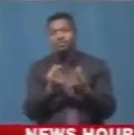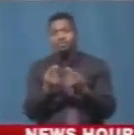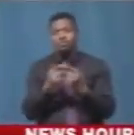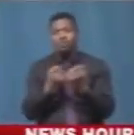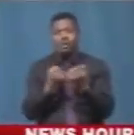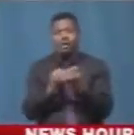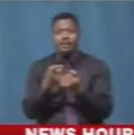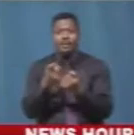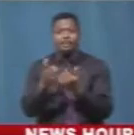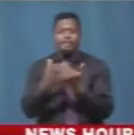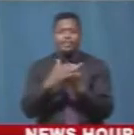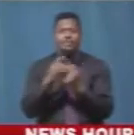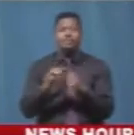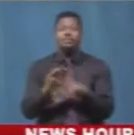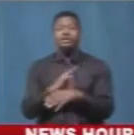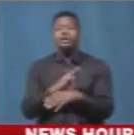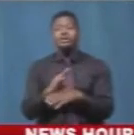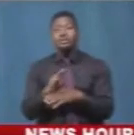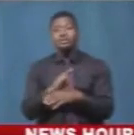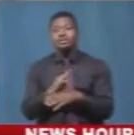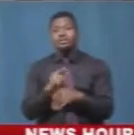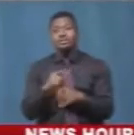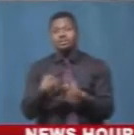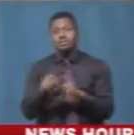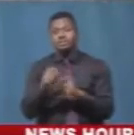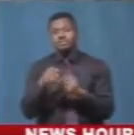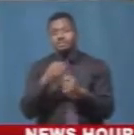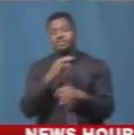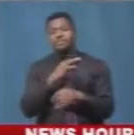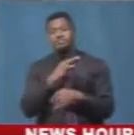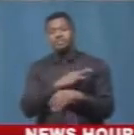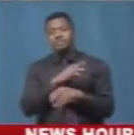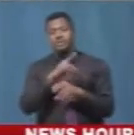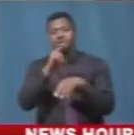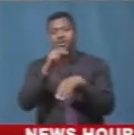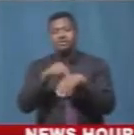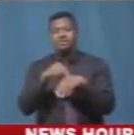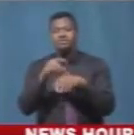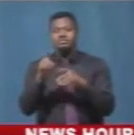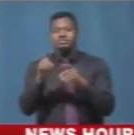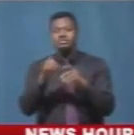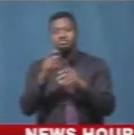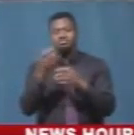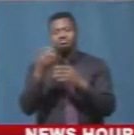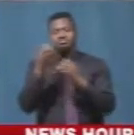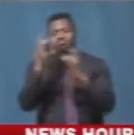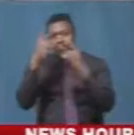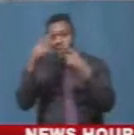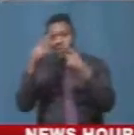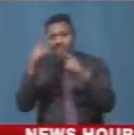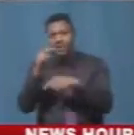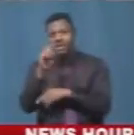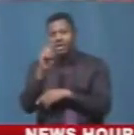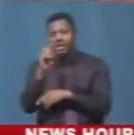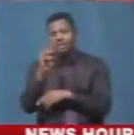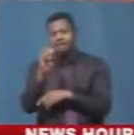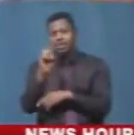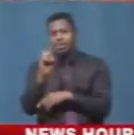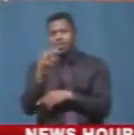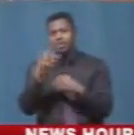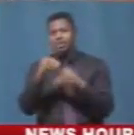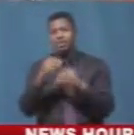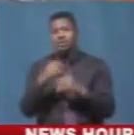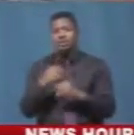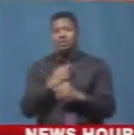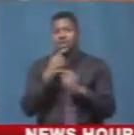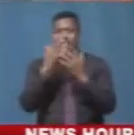help get them back to business. He interacted with officials of National Disaster Management Organization and some of the traders. Oh, this is